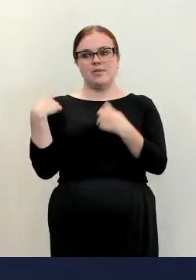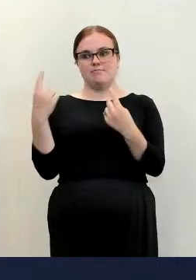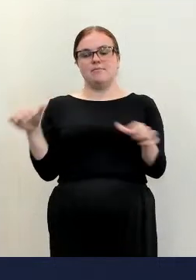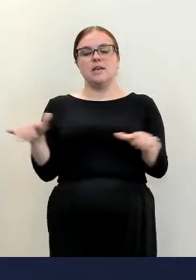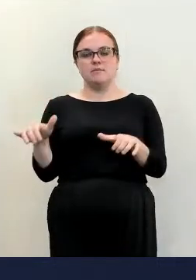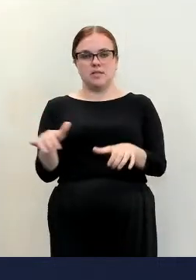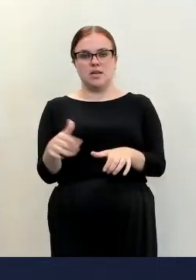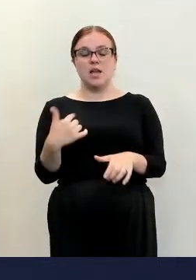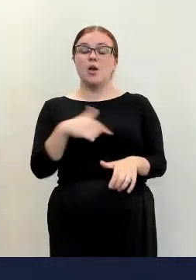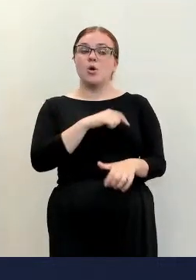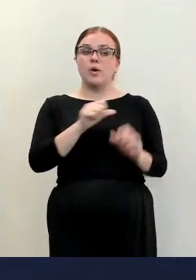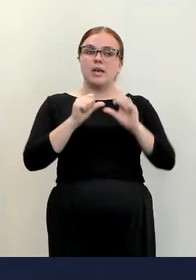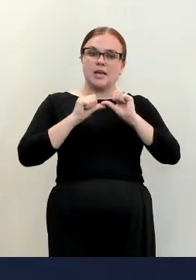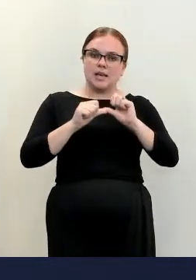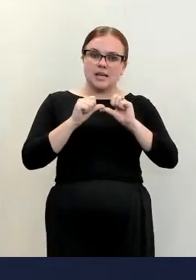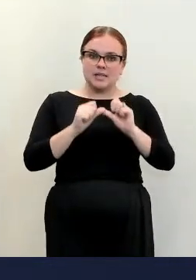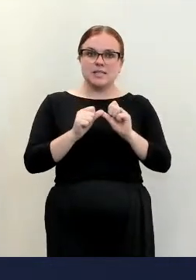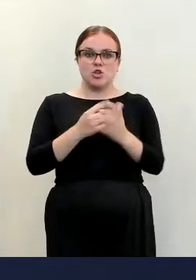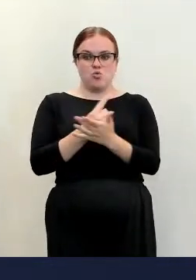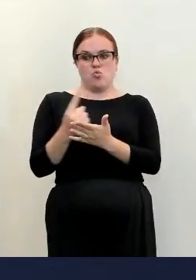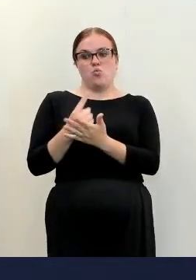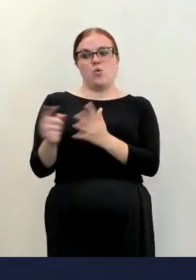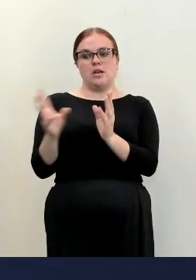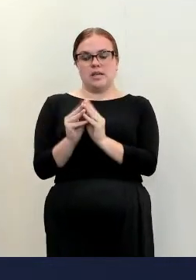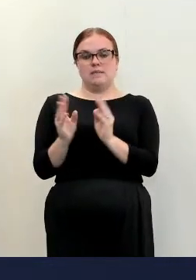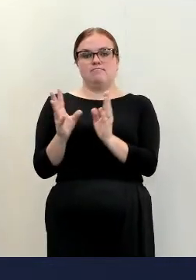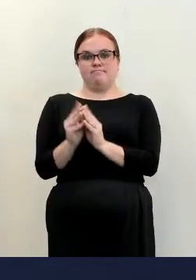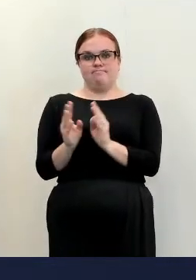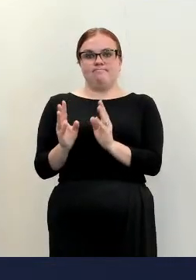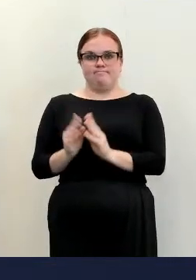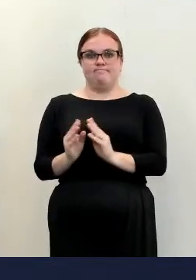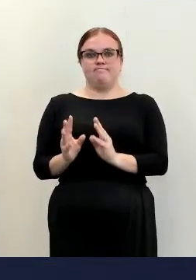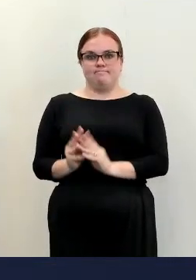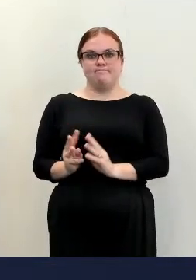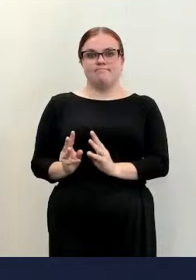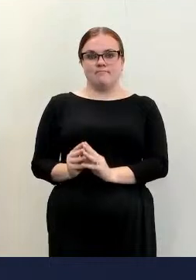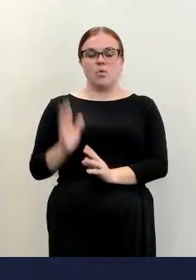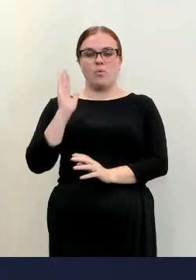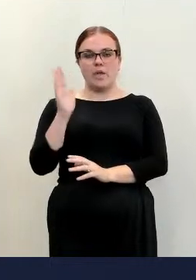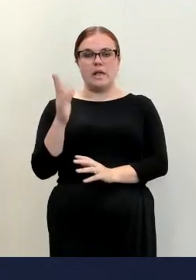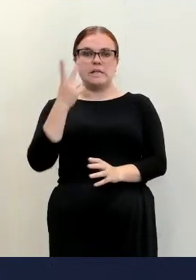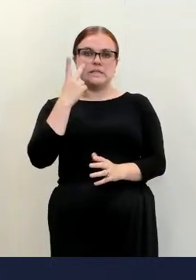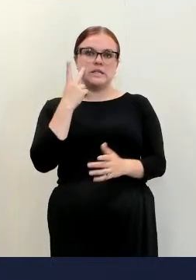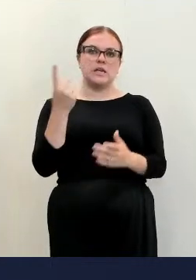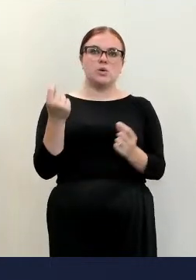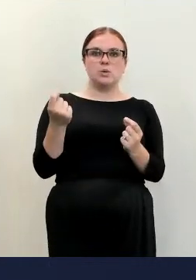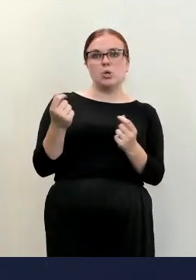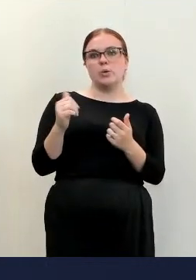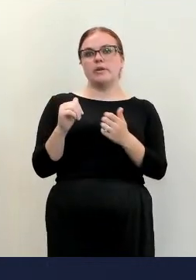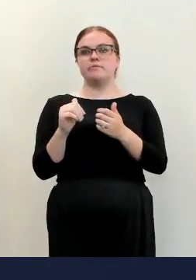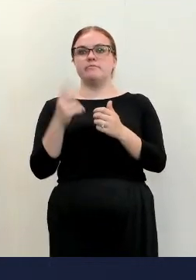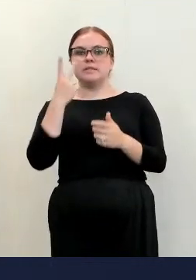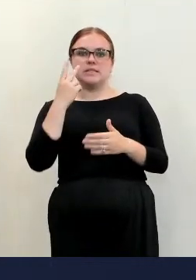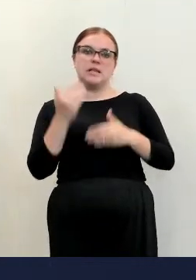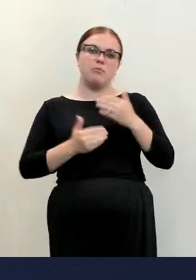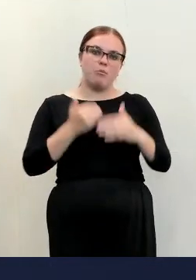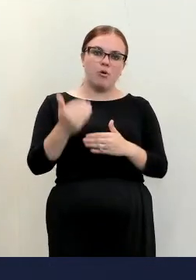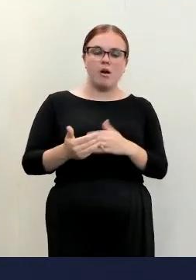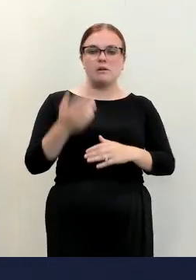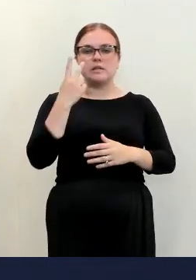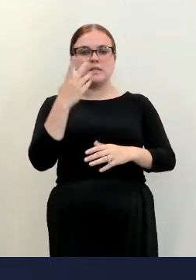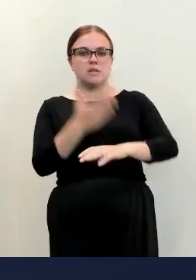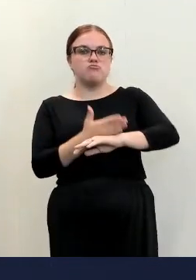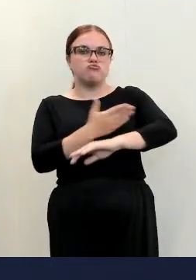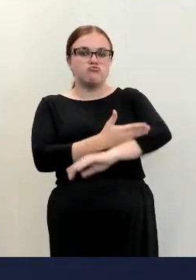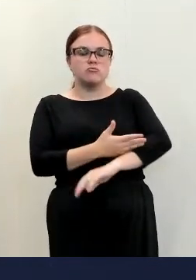again, we continue to meet weekly. We check in, where we are, just in terms of the progress, and then we're